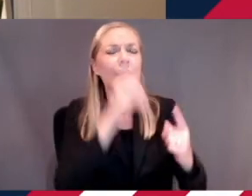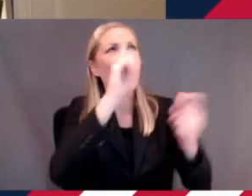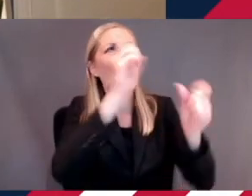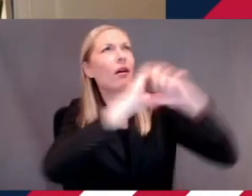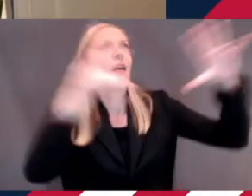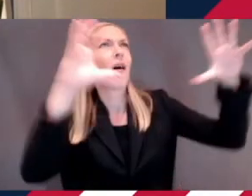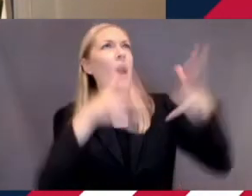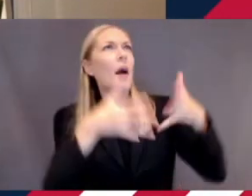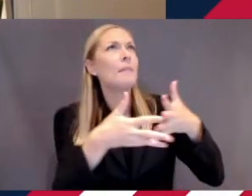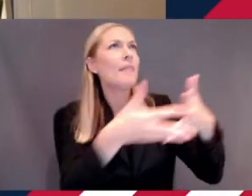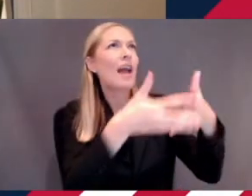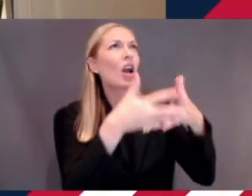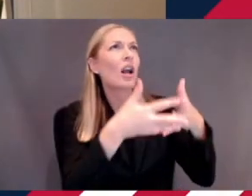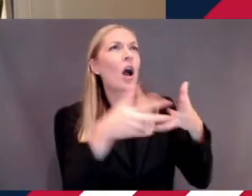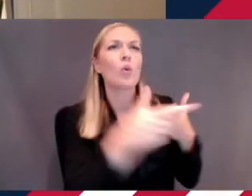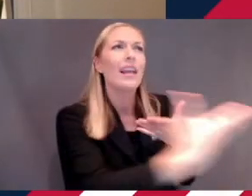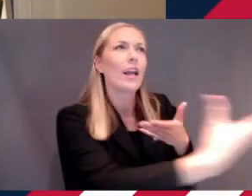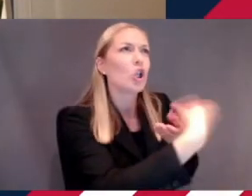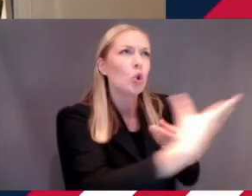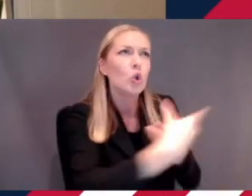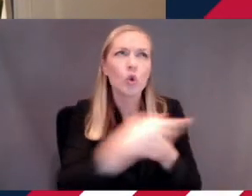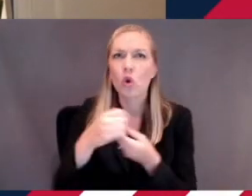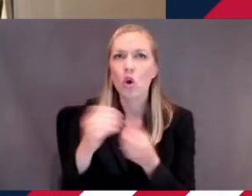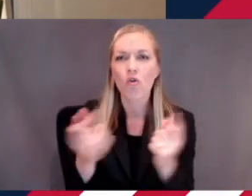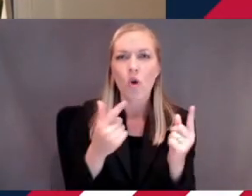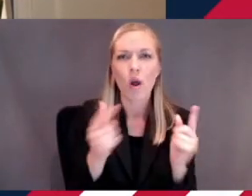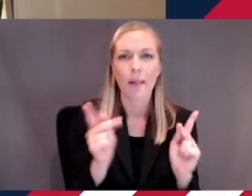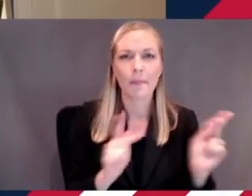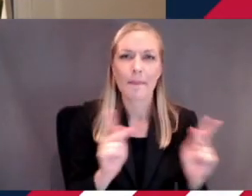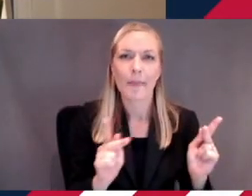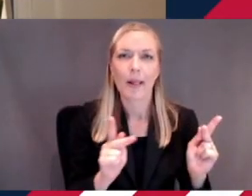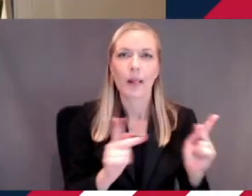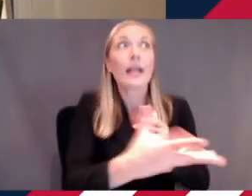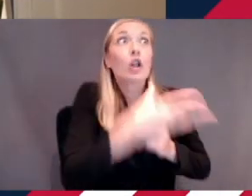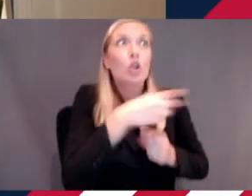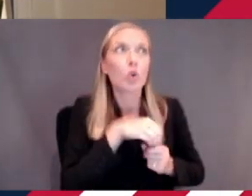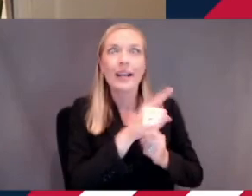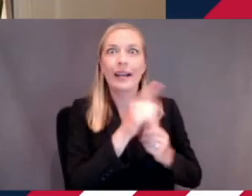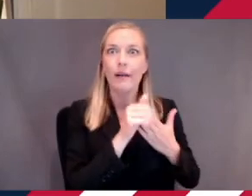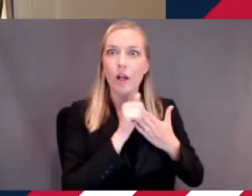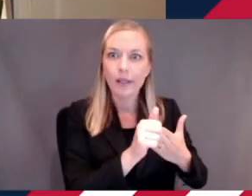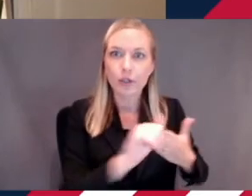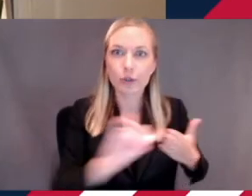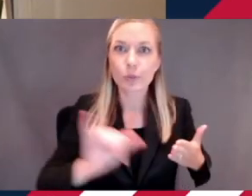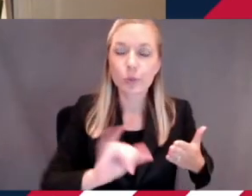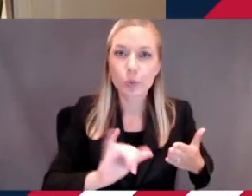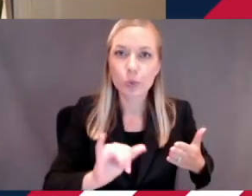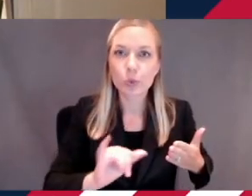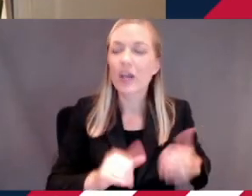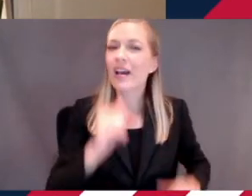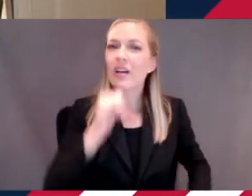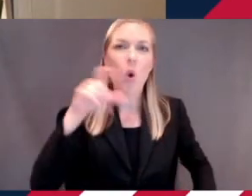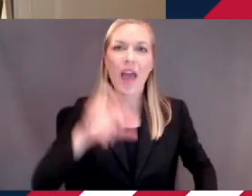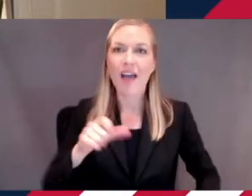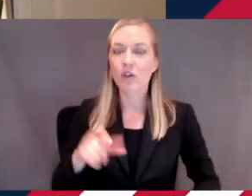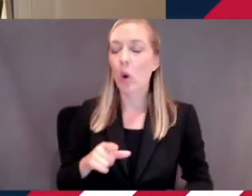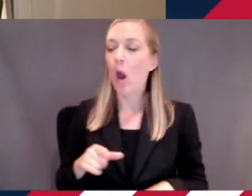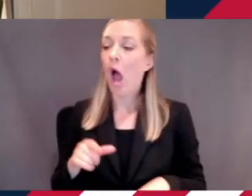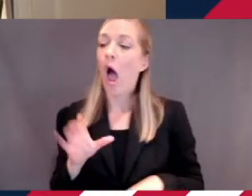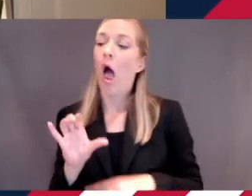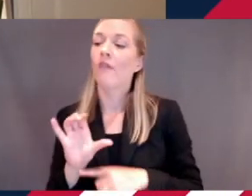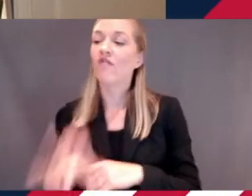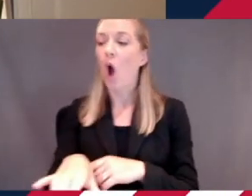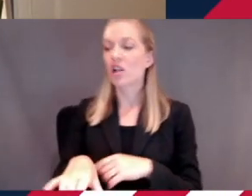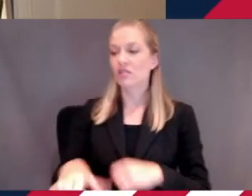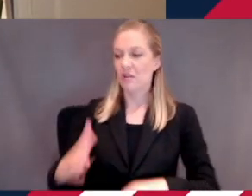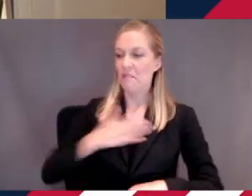strength is not only defined by force, is not defined by force or fear mongering, but by the compassion and dignity we